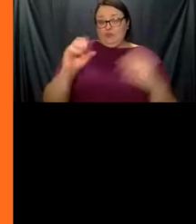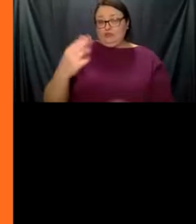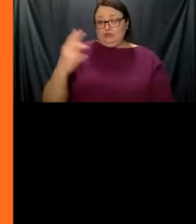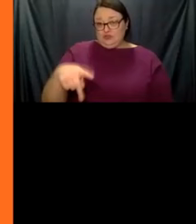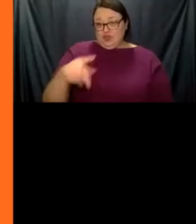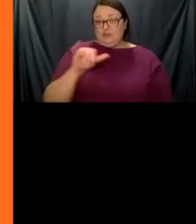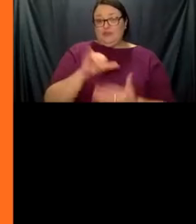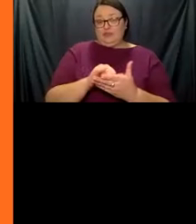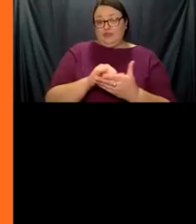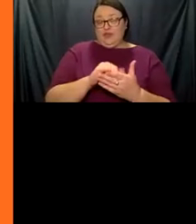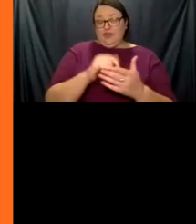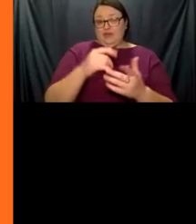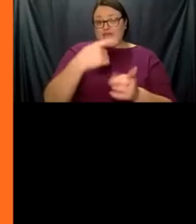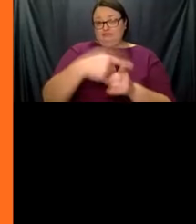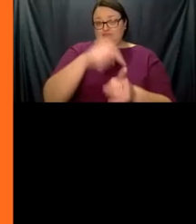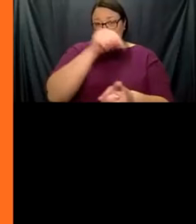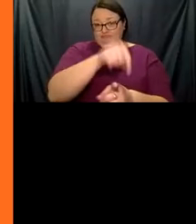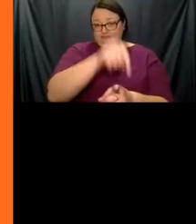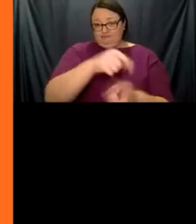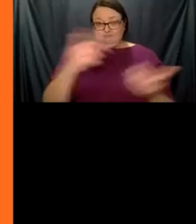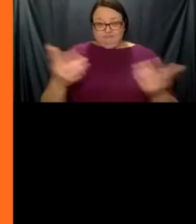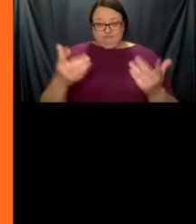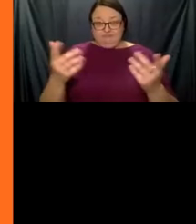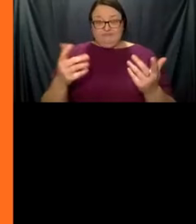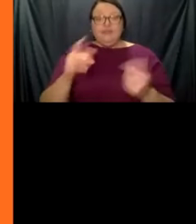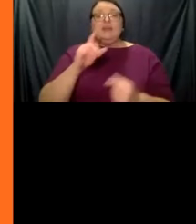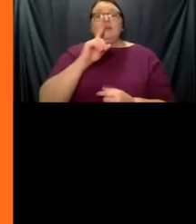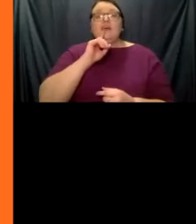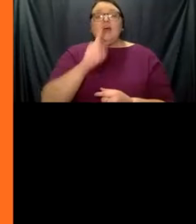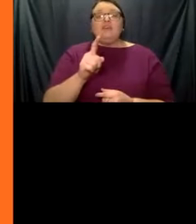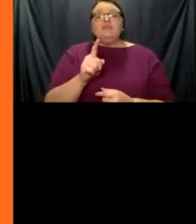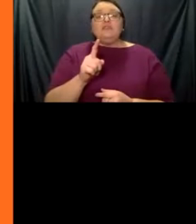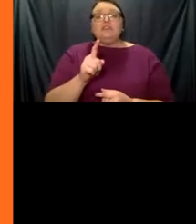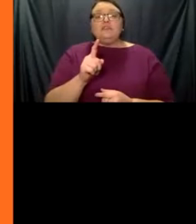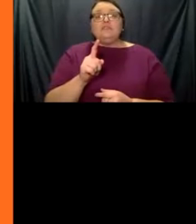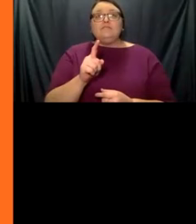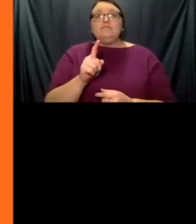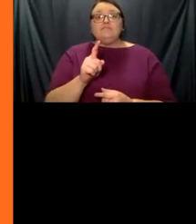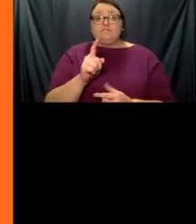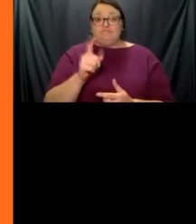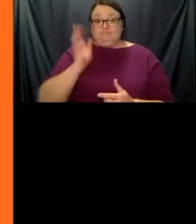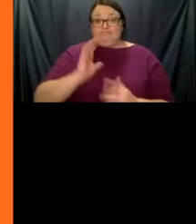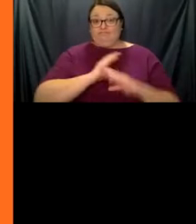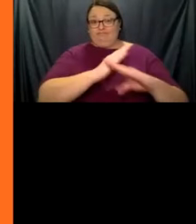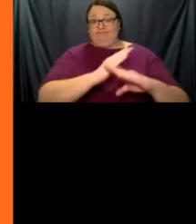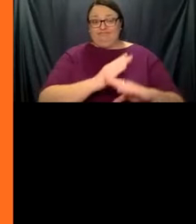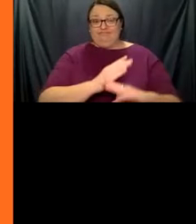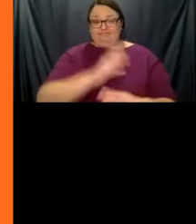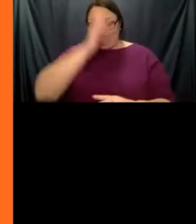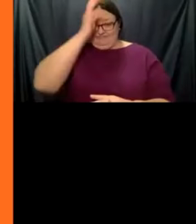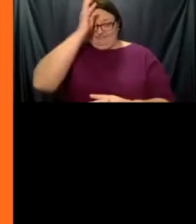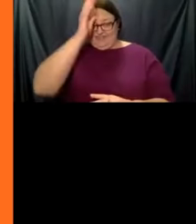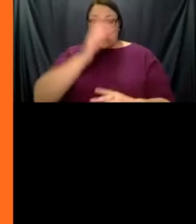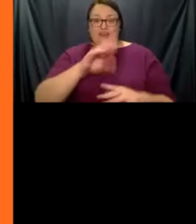That spot was actually es significante que él abrió ese negocio en